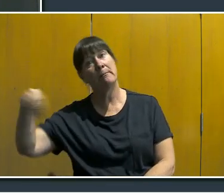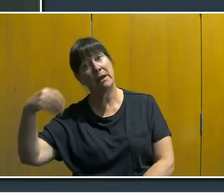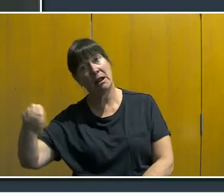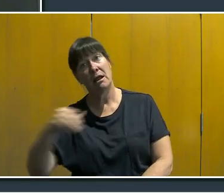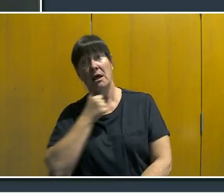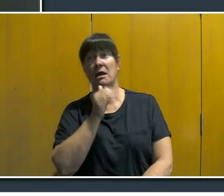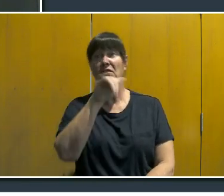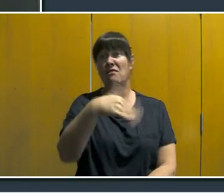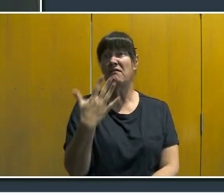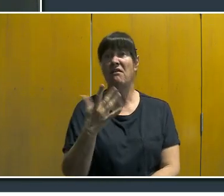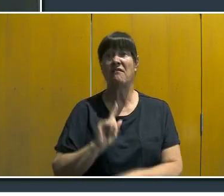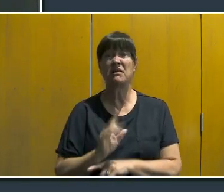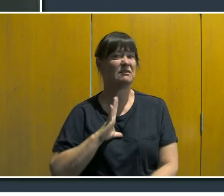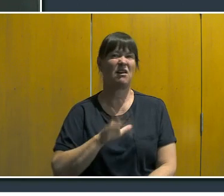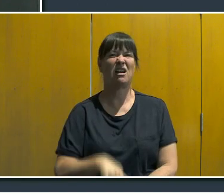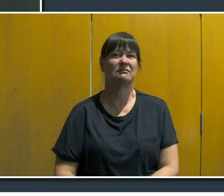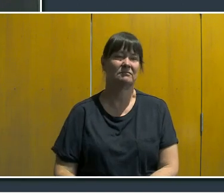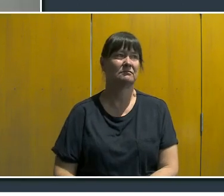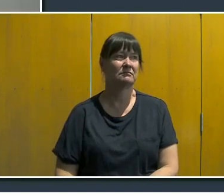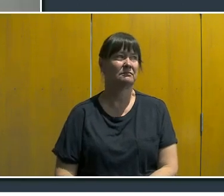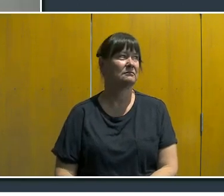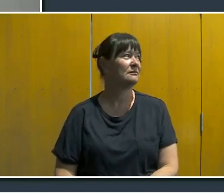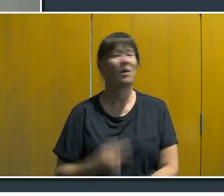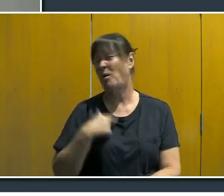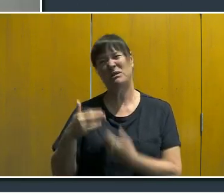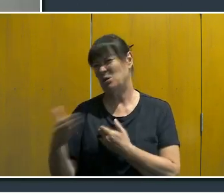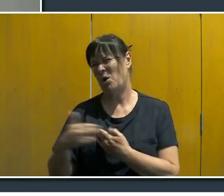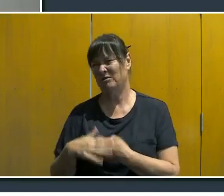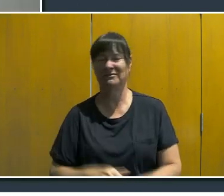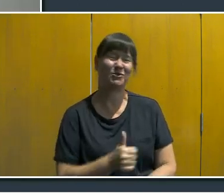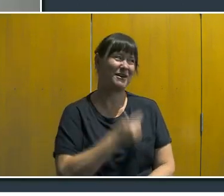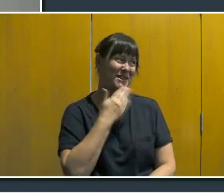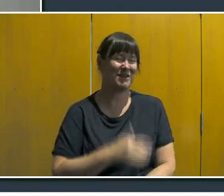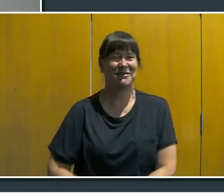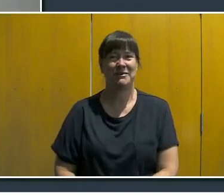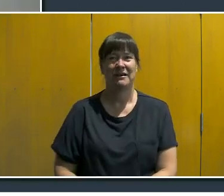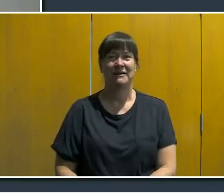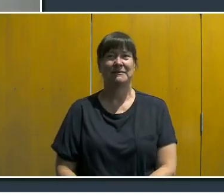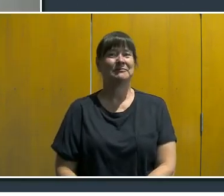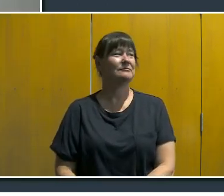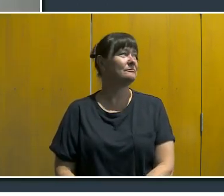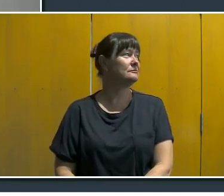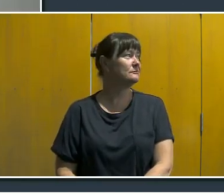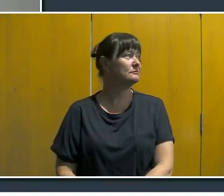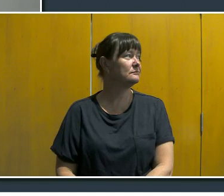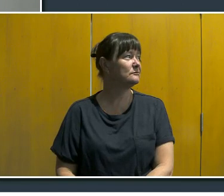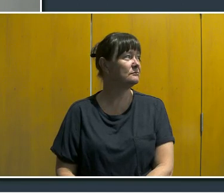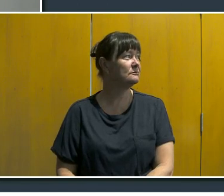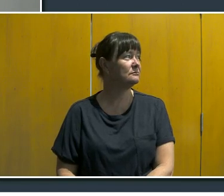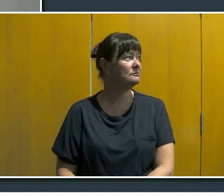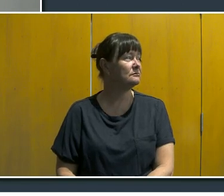over that 5-minute time allocation, though, it's no... I don't think I'll be too long, Kirsten. Okay, thank you. James Brownlee.